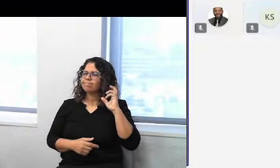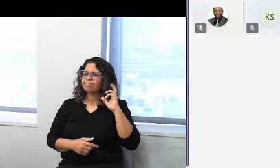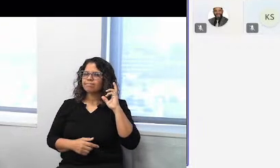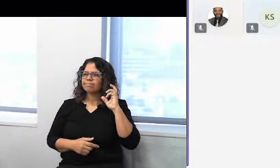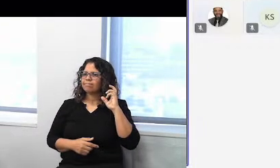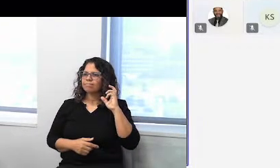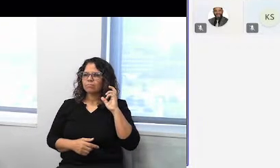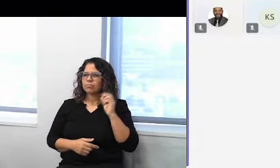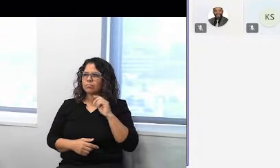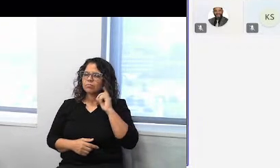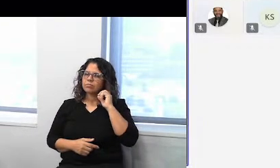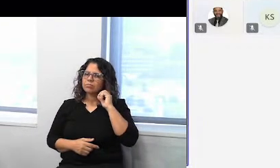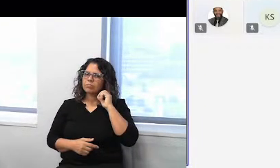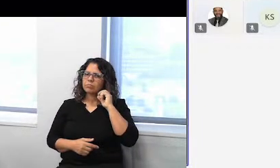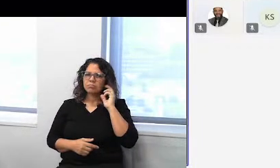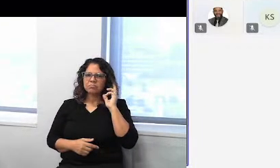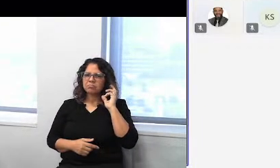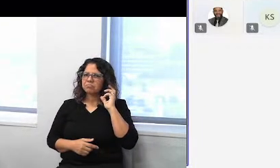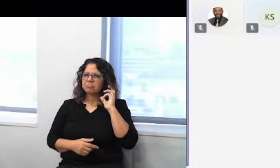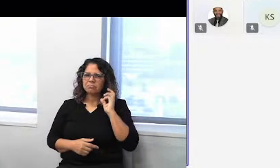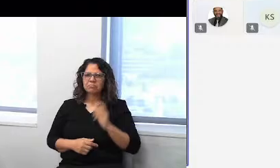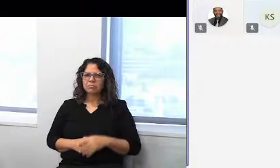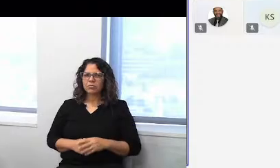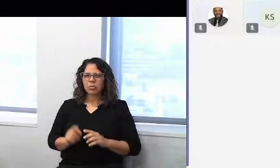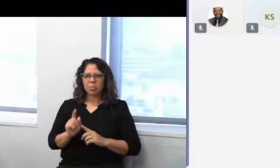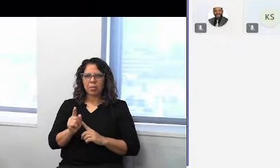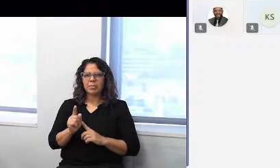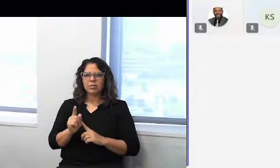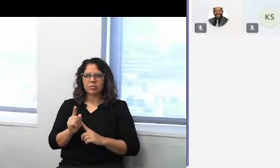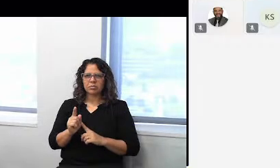right, Ms. 1 second, let me make a note.